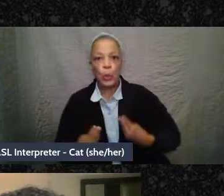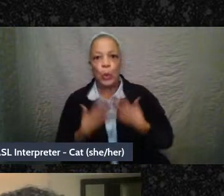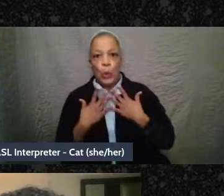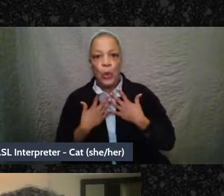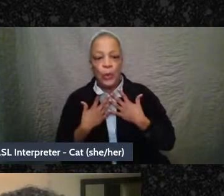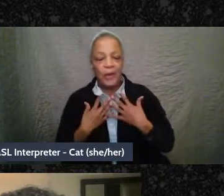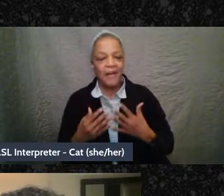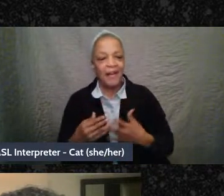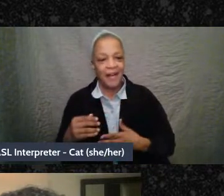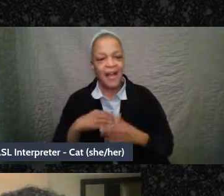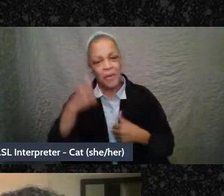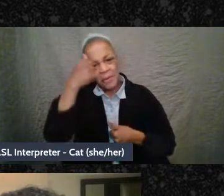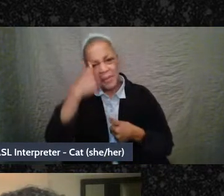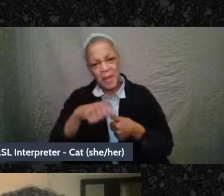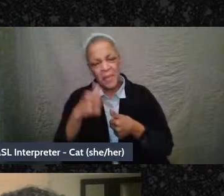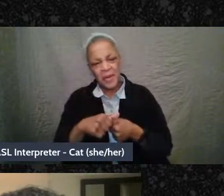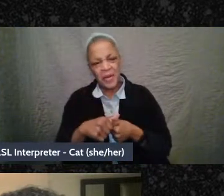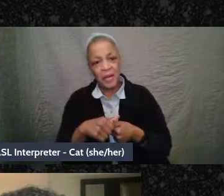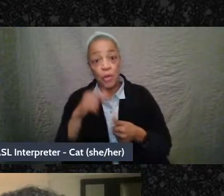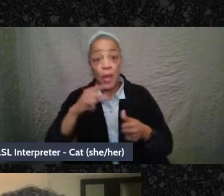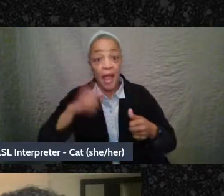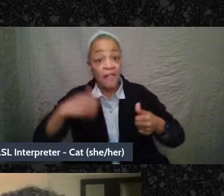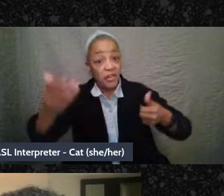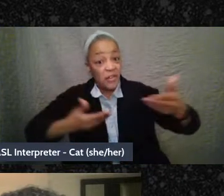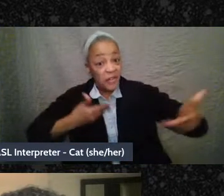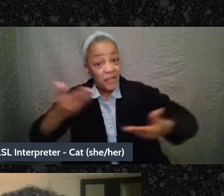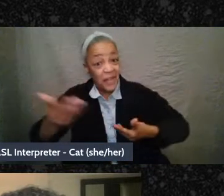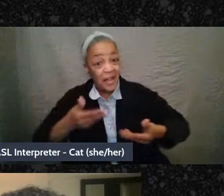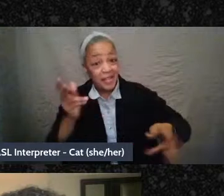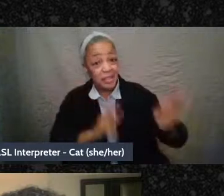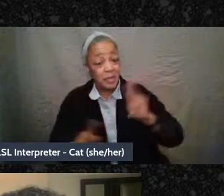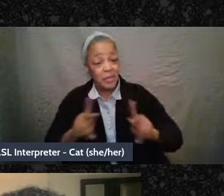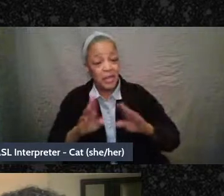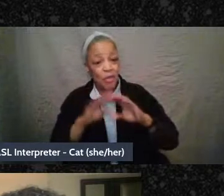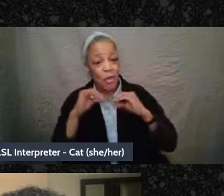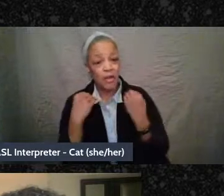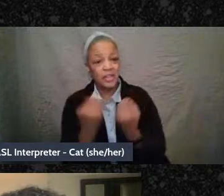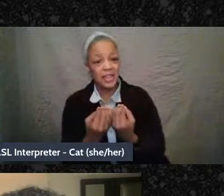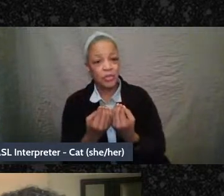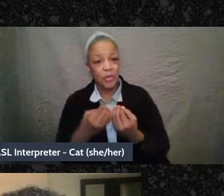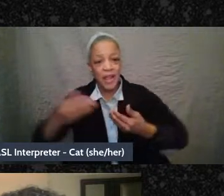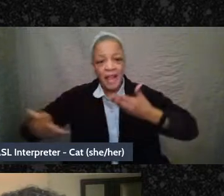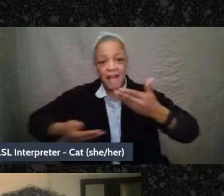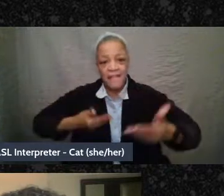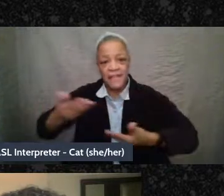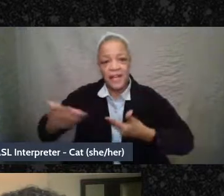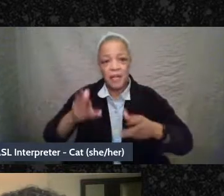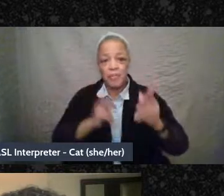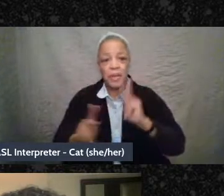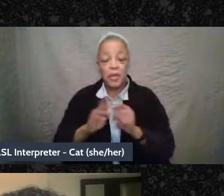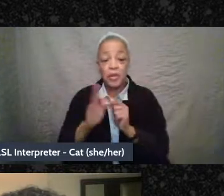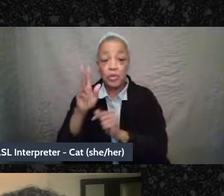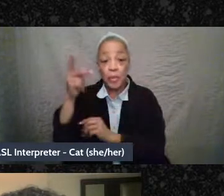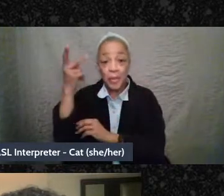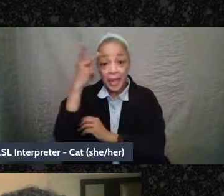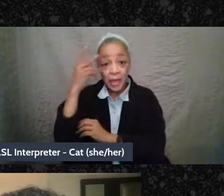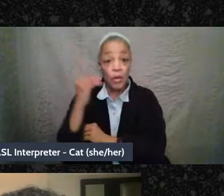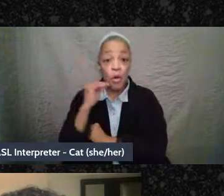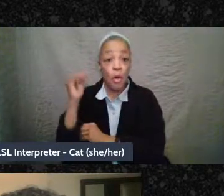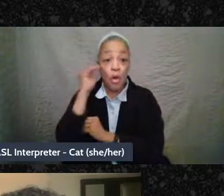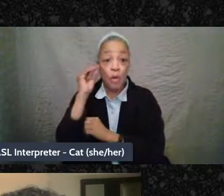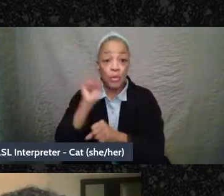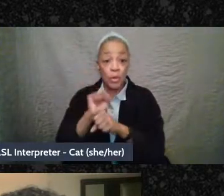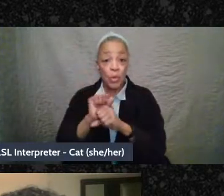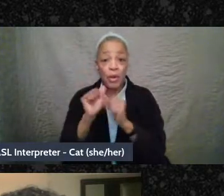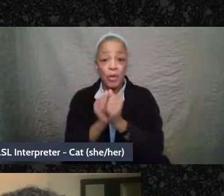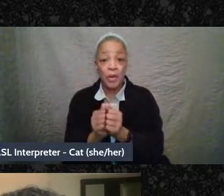remember thinking like, yo, we got to invite these people in the organization, right? We got to invite these people into like a political home to work with us. And that's what the